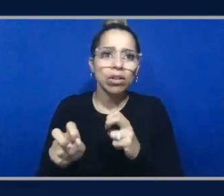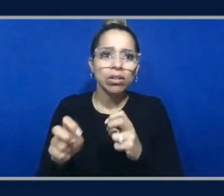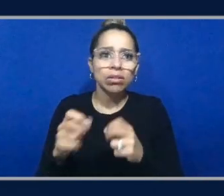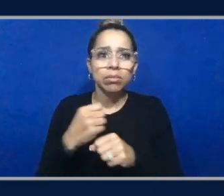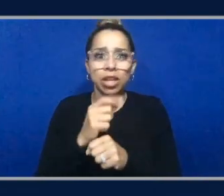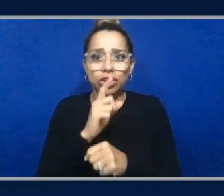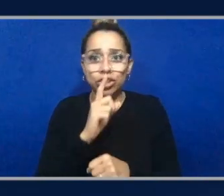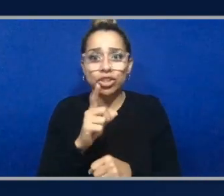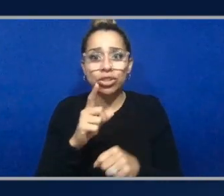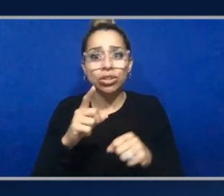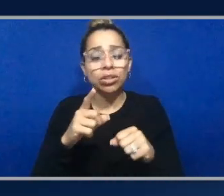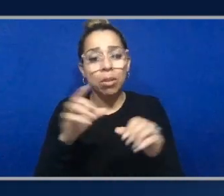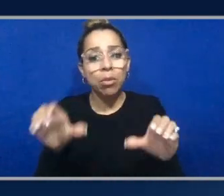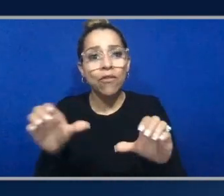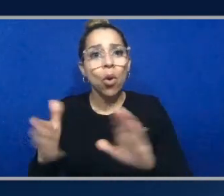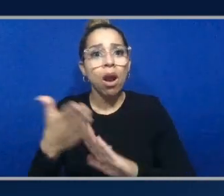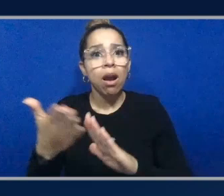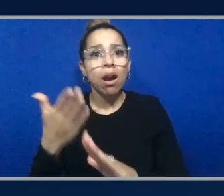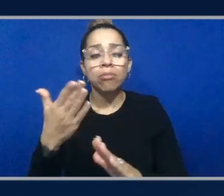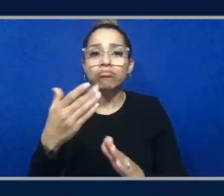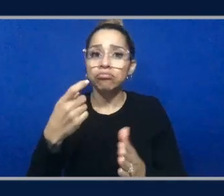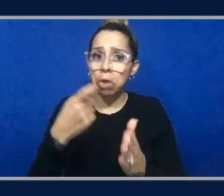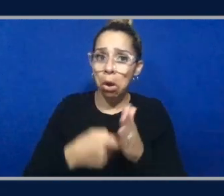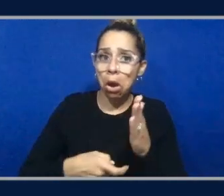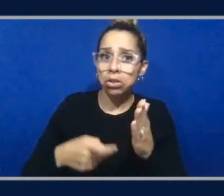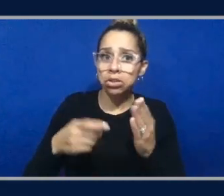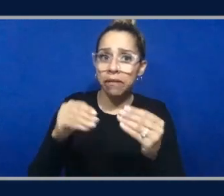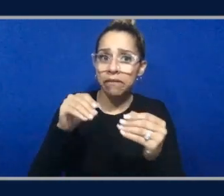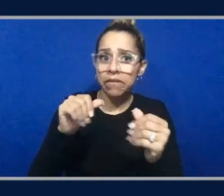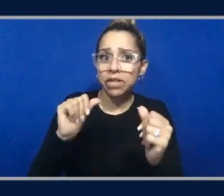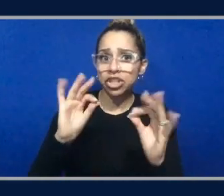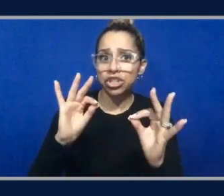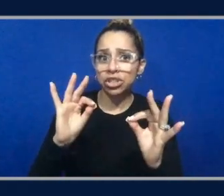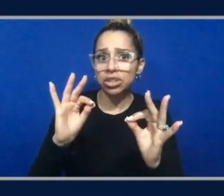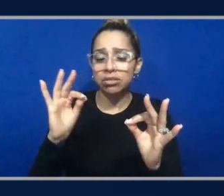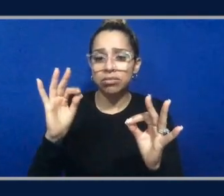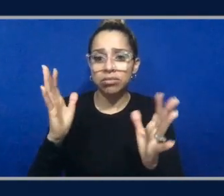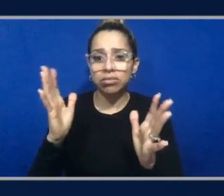also cost efficient mm-hmm. while keeping the security levels high.